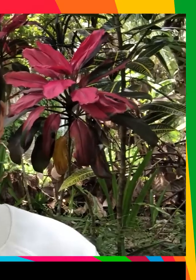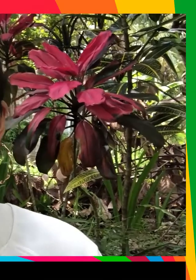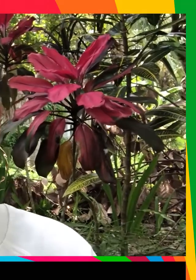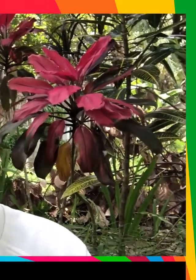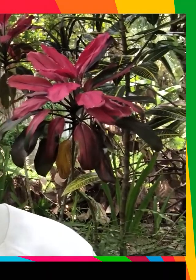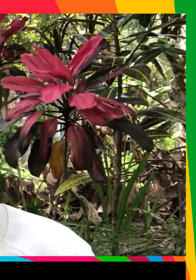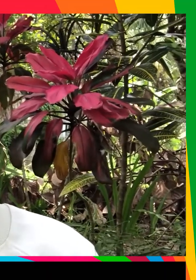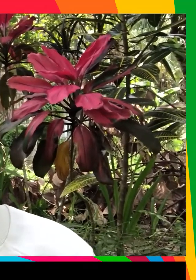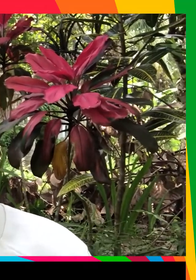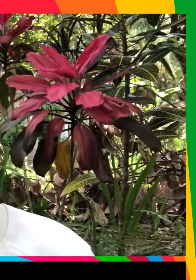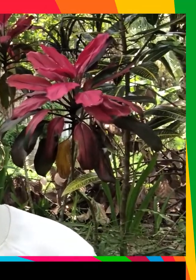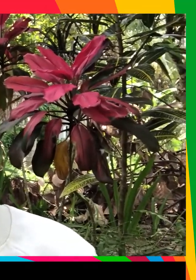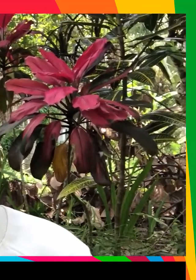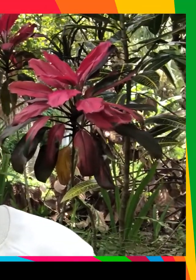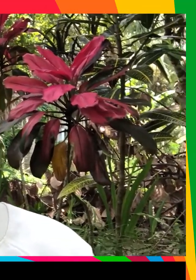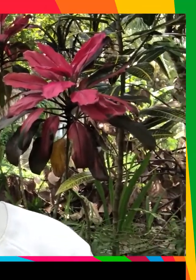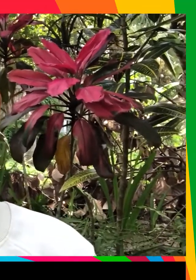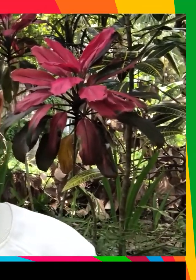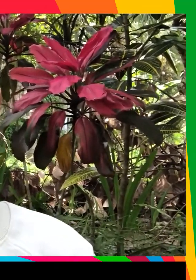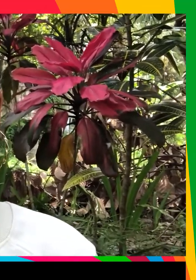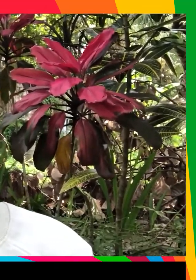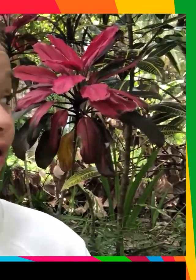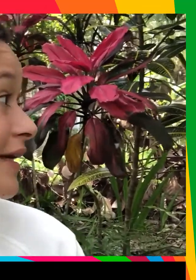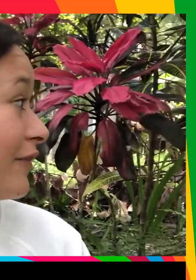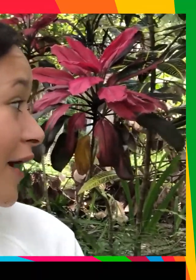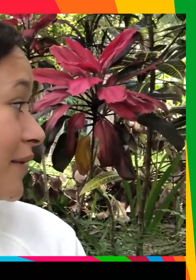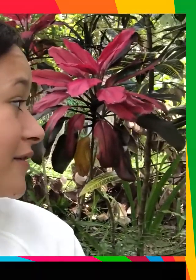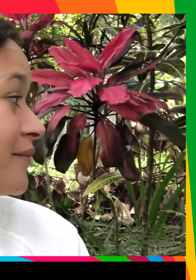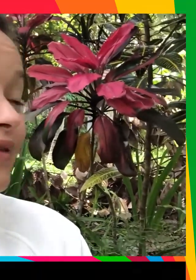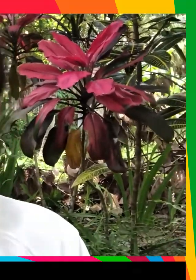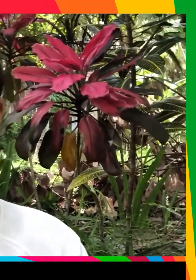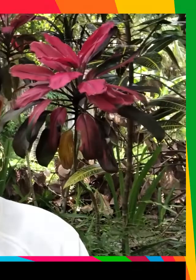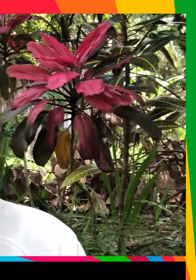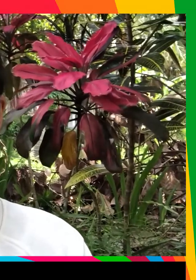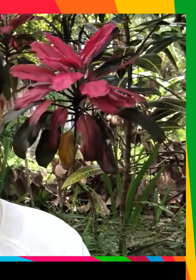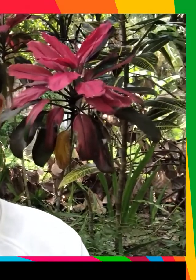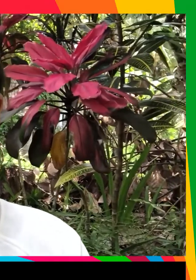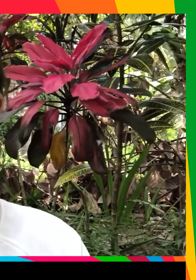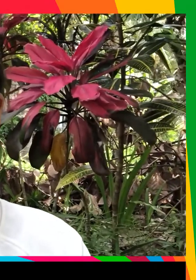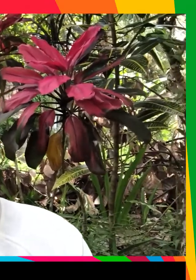who believe that they can stand up and have their voices heard for the environment as well.